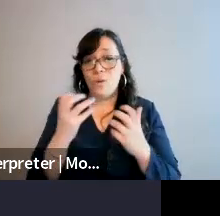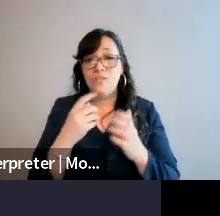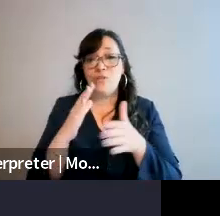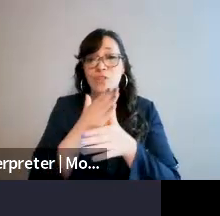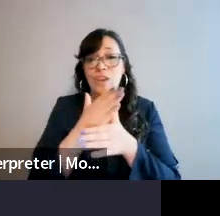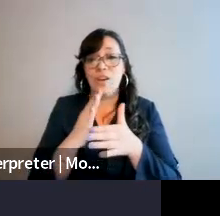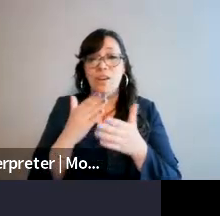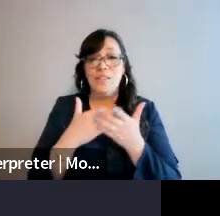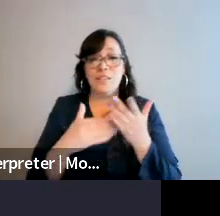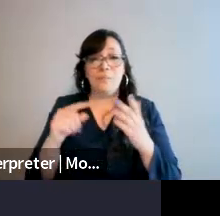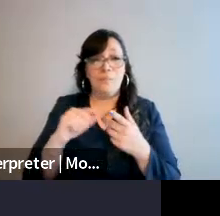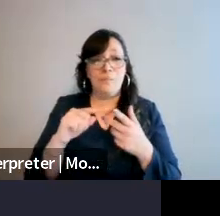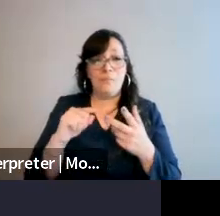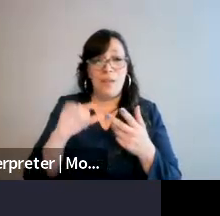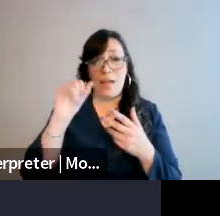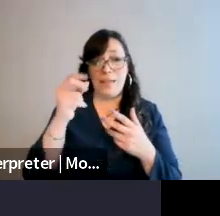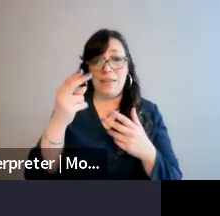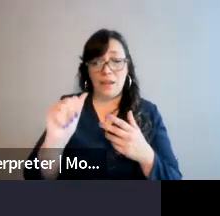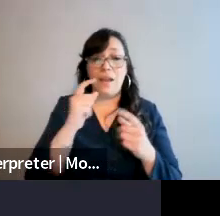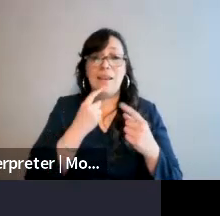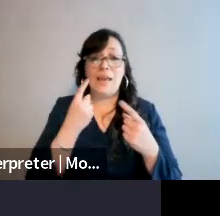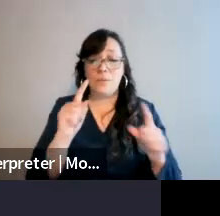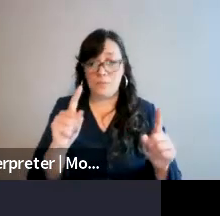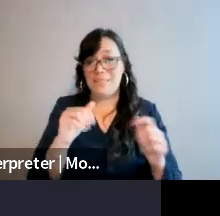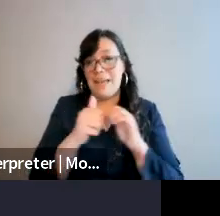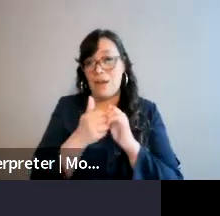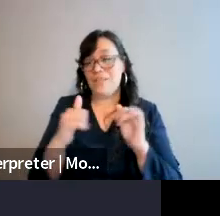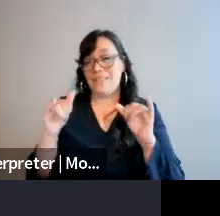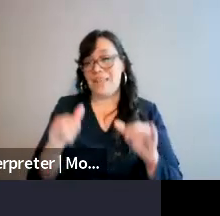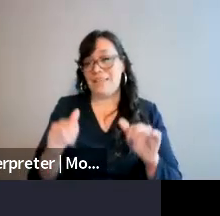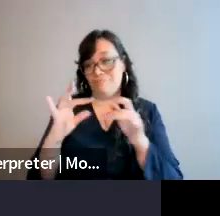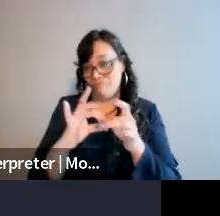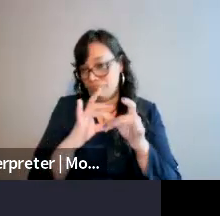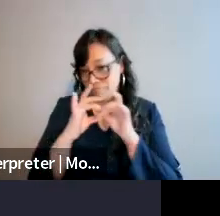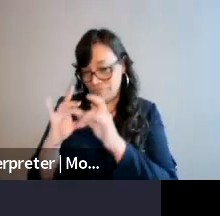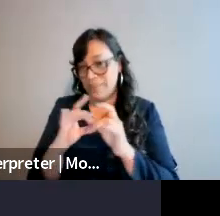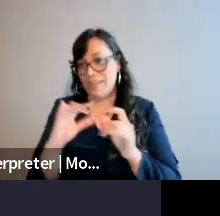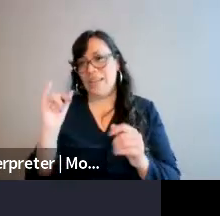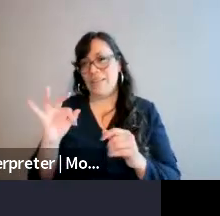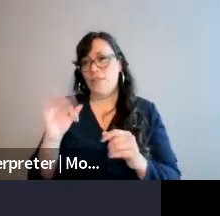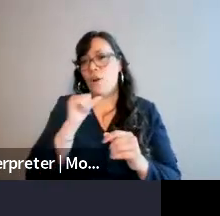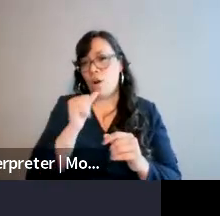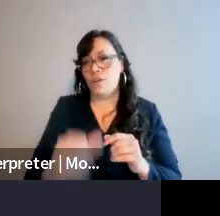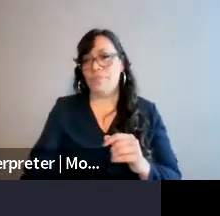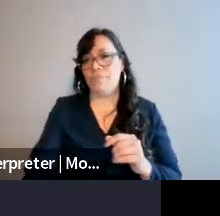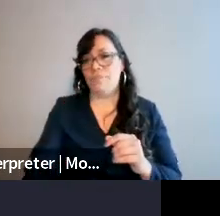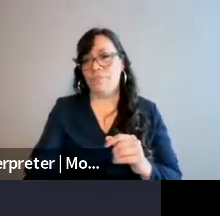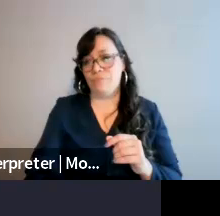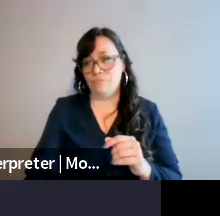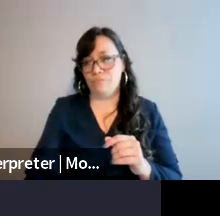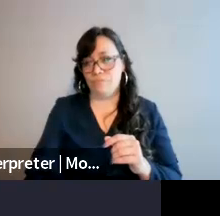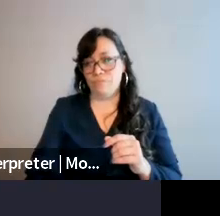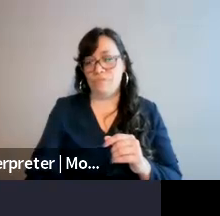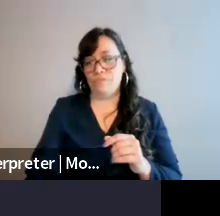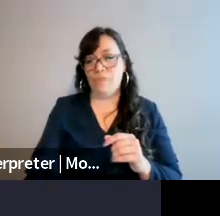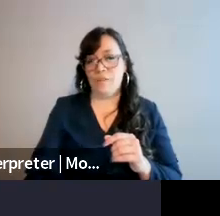few more kind of IDHA announcements and way to stay in community with us. So if you aren't already, I really wanna invite you to